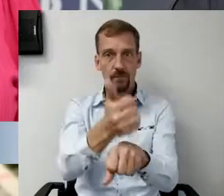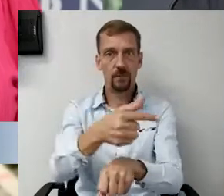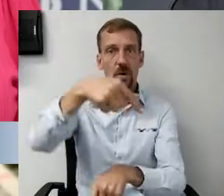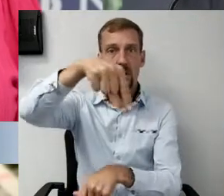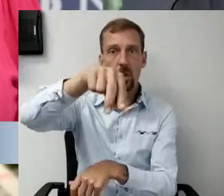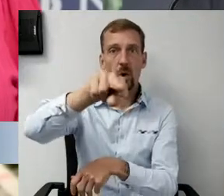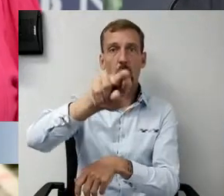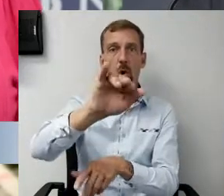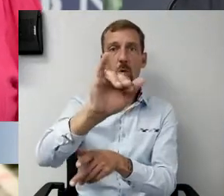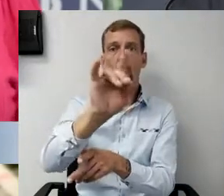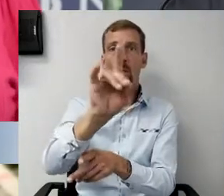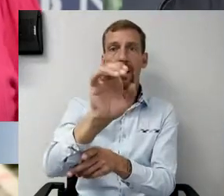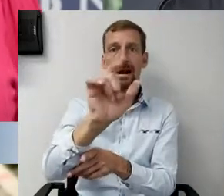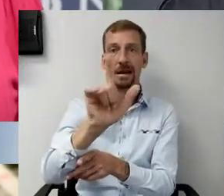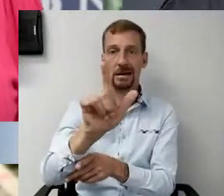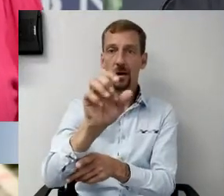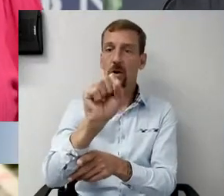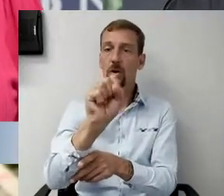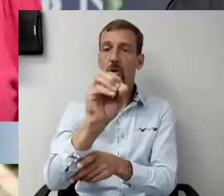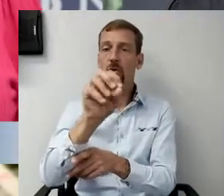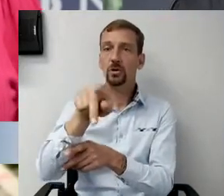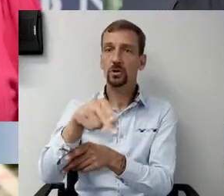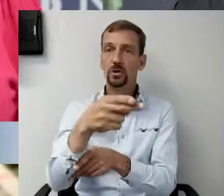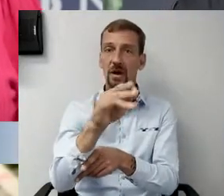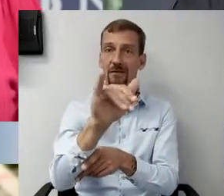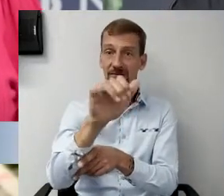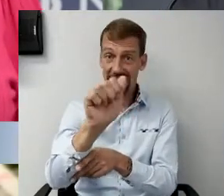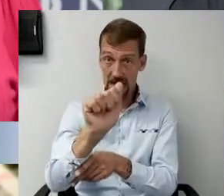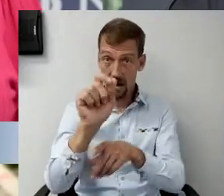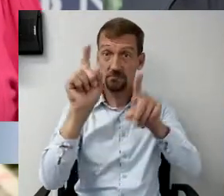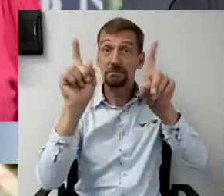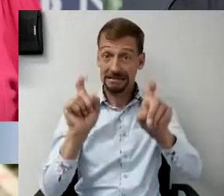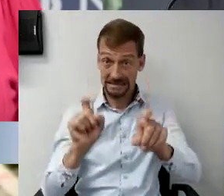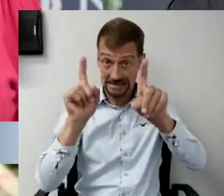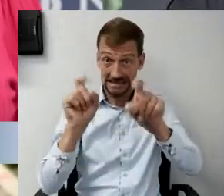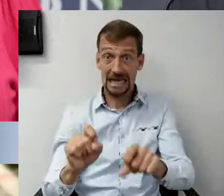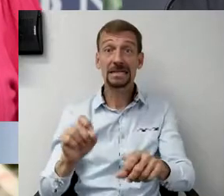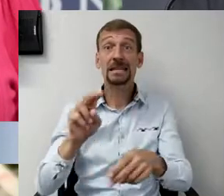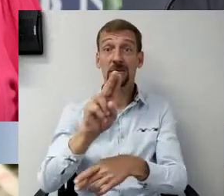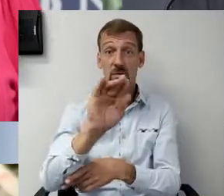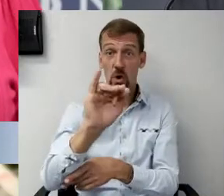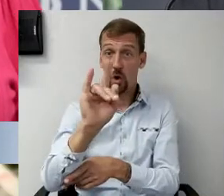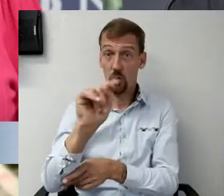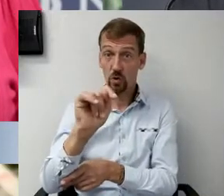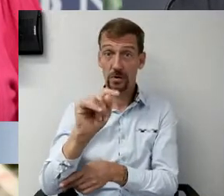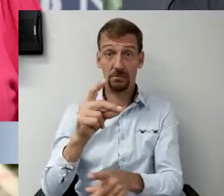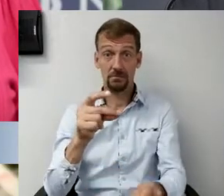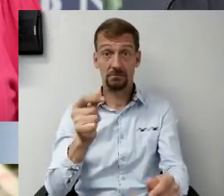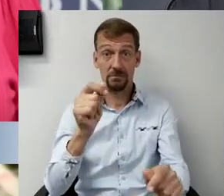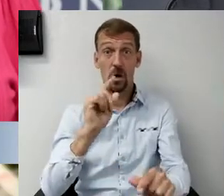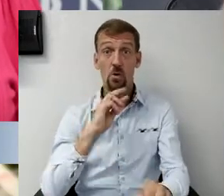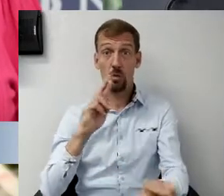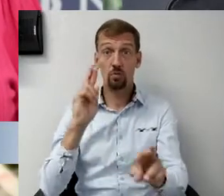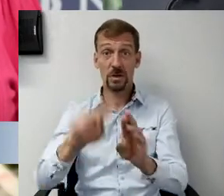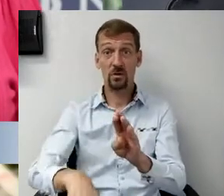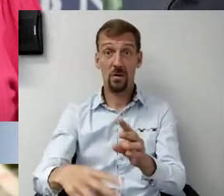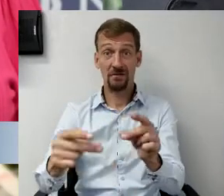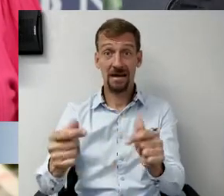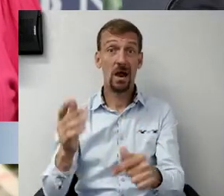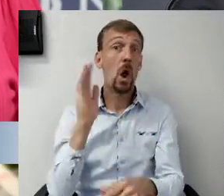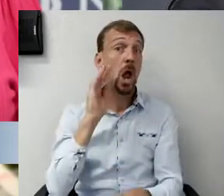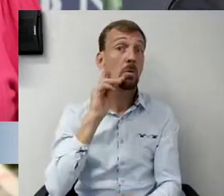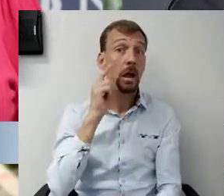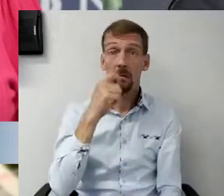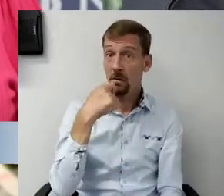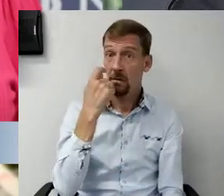Quidel Sophia 2 platform. It's an antigen-based instant result test. It's nasal,